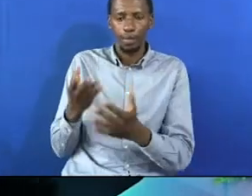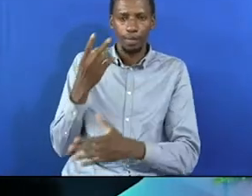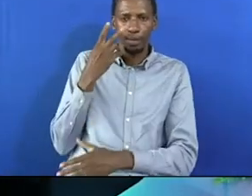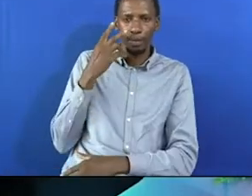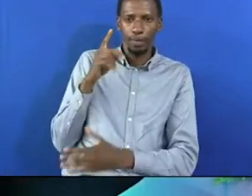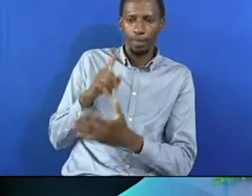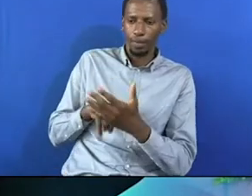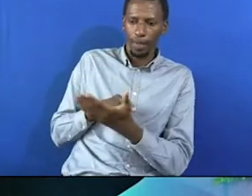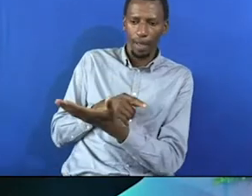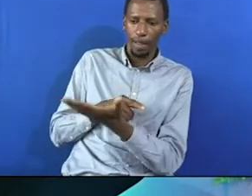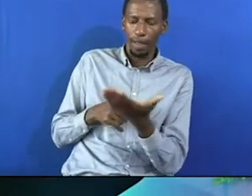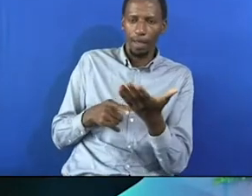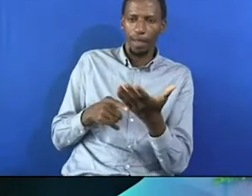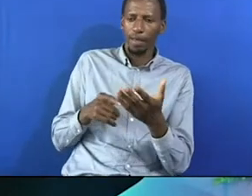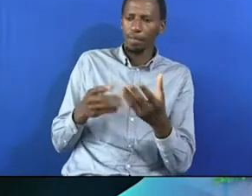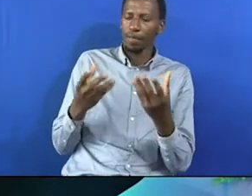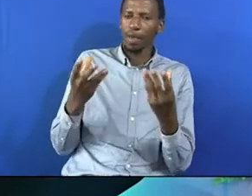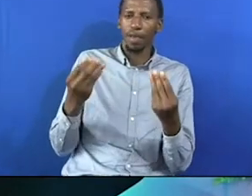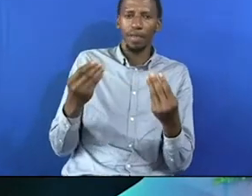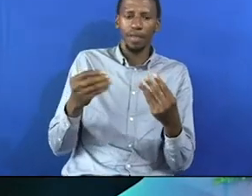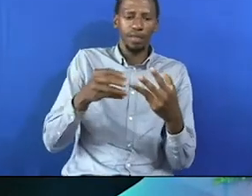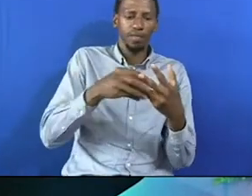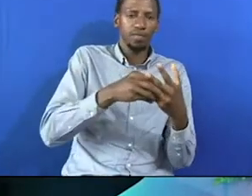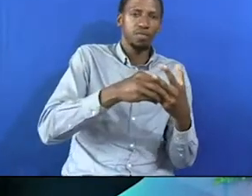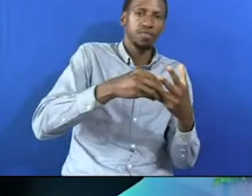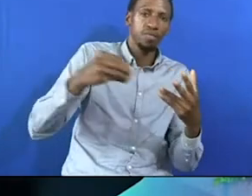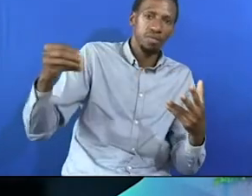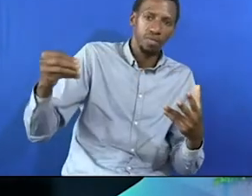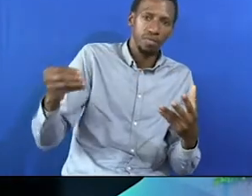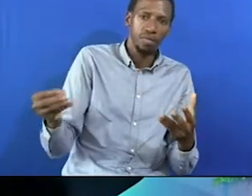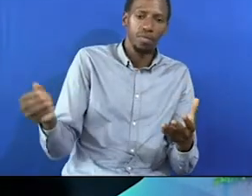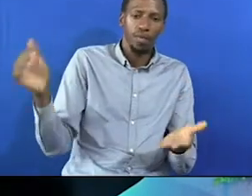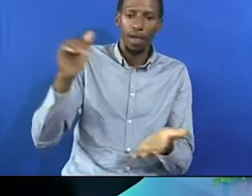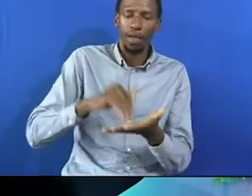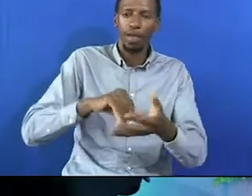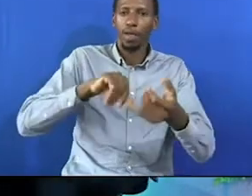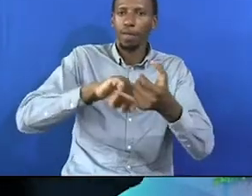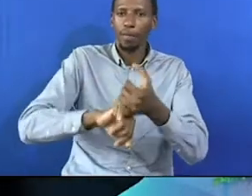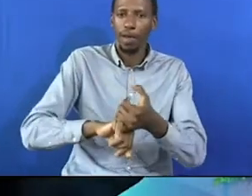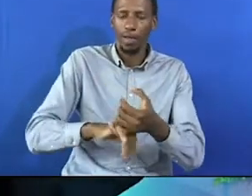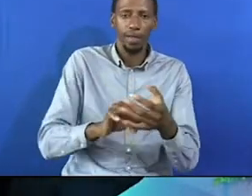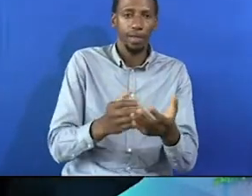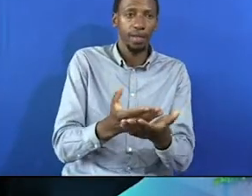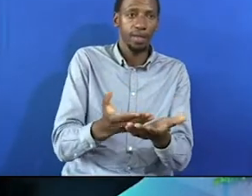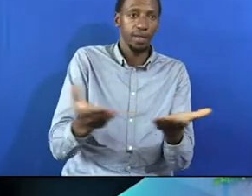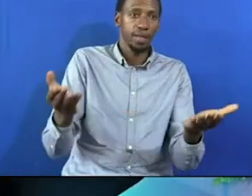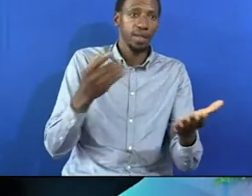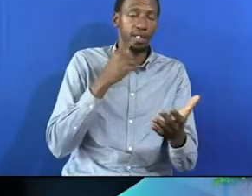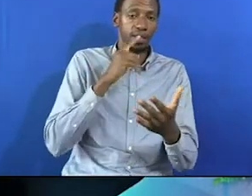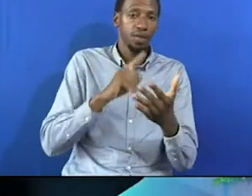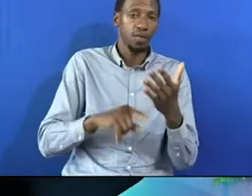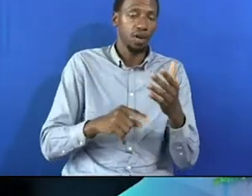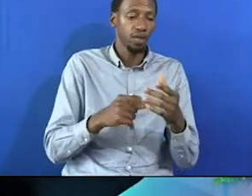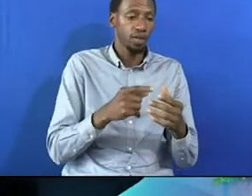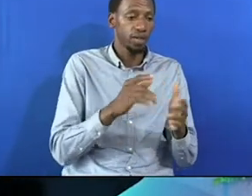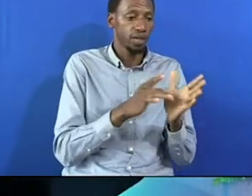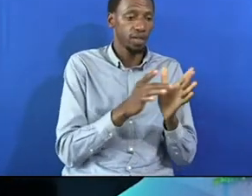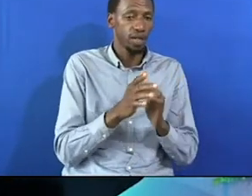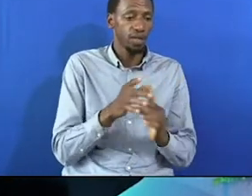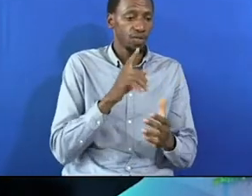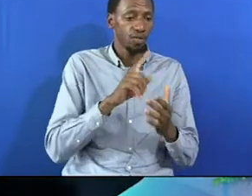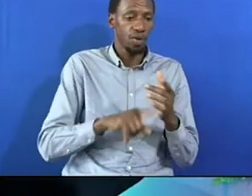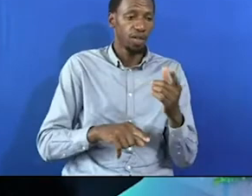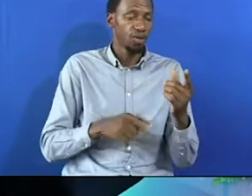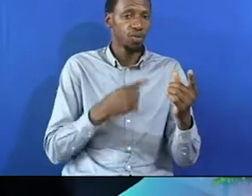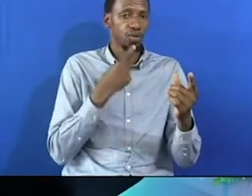can easily divorce and marry again told Jesus that what you have said is